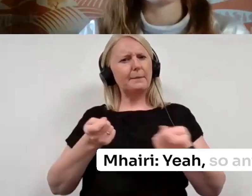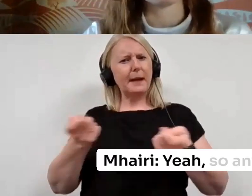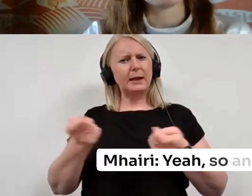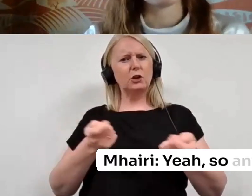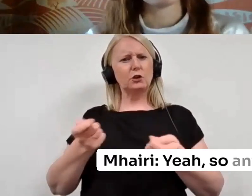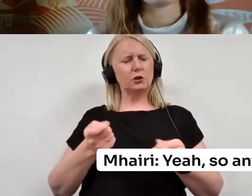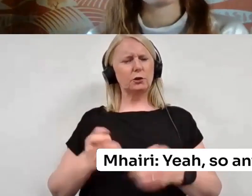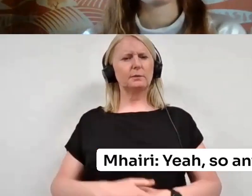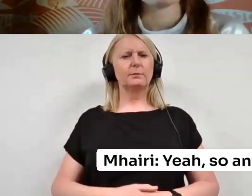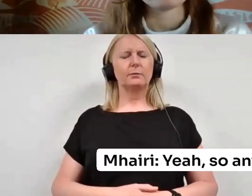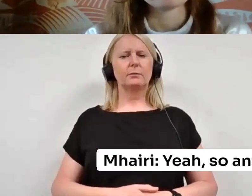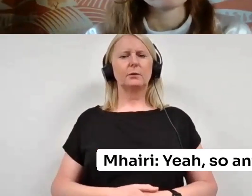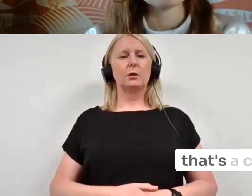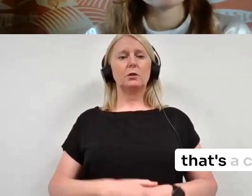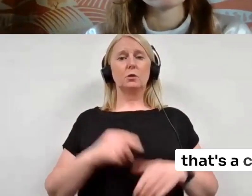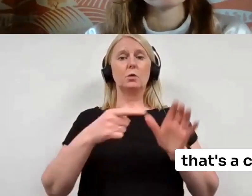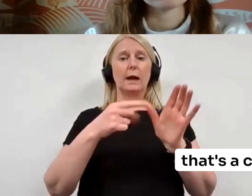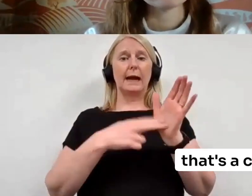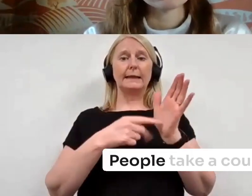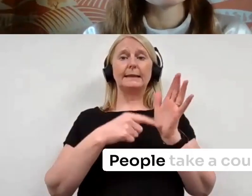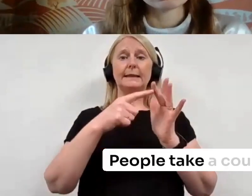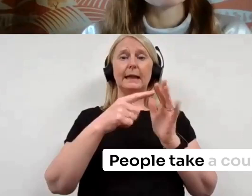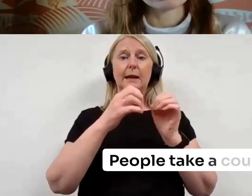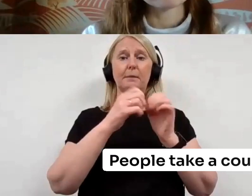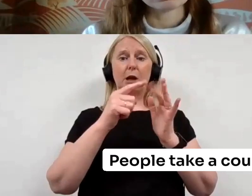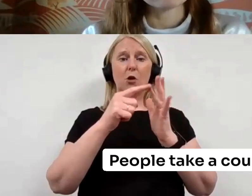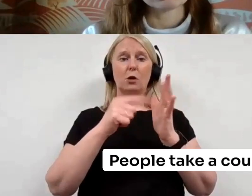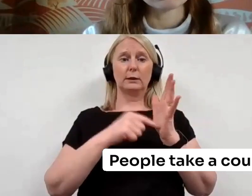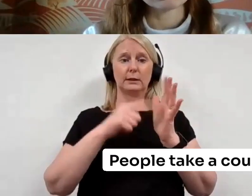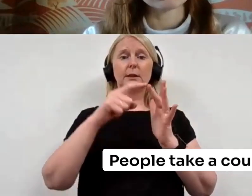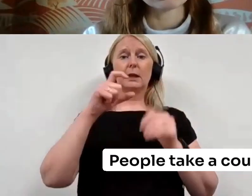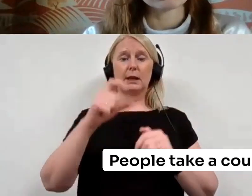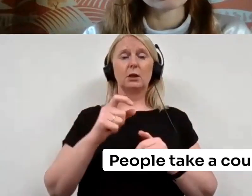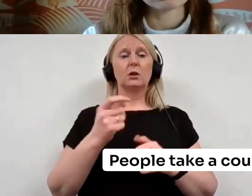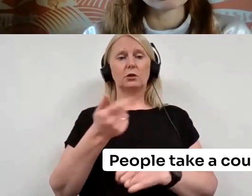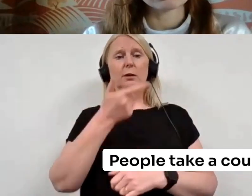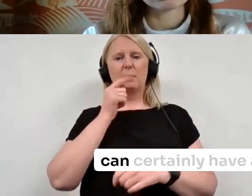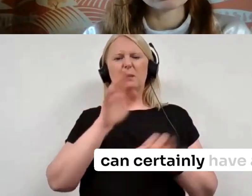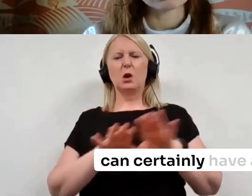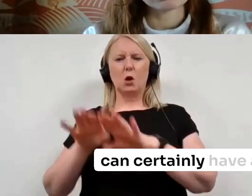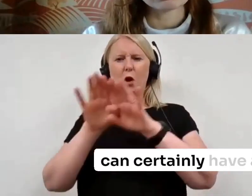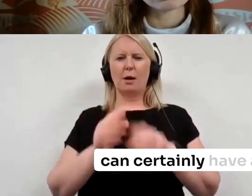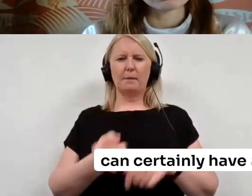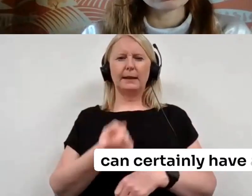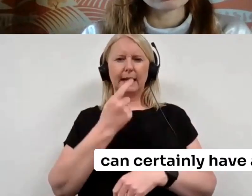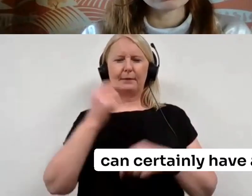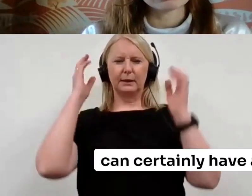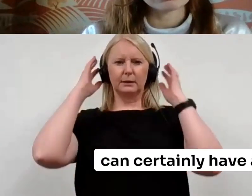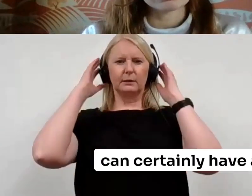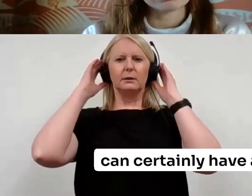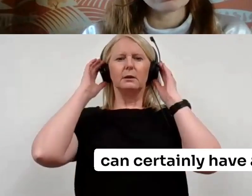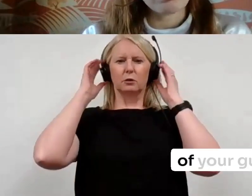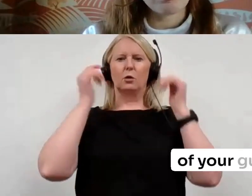Yeah. So antibiotics first, obviously that's a common thing. People take a course of antibiotics, and it can certainly have an